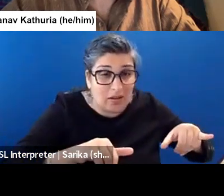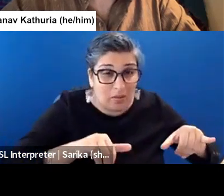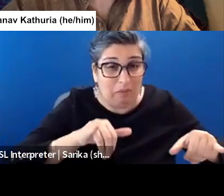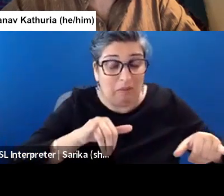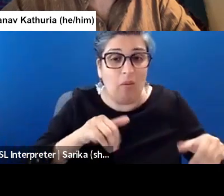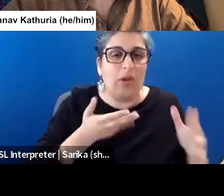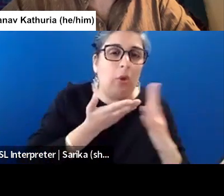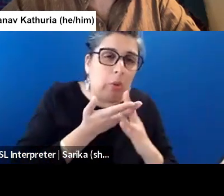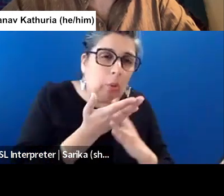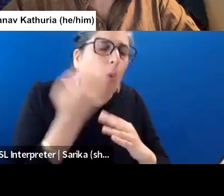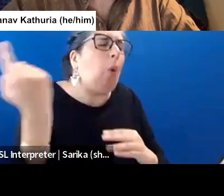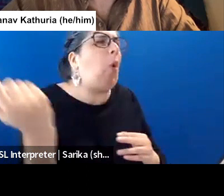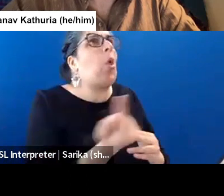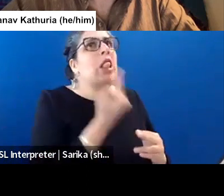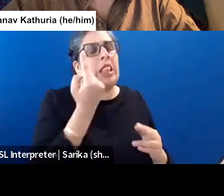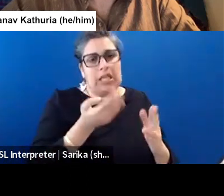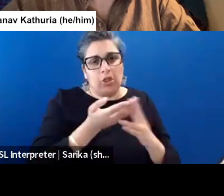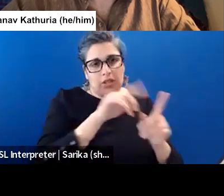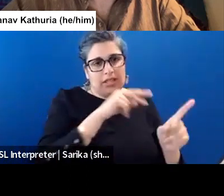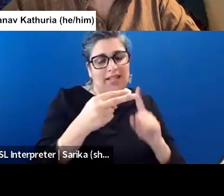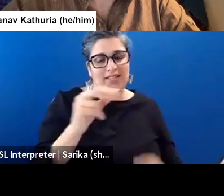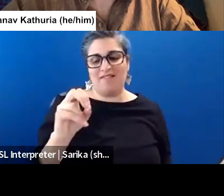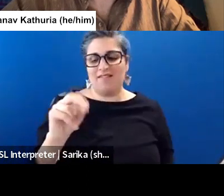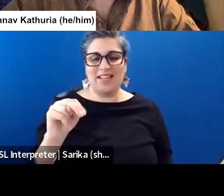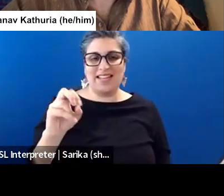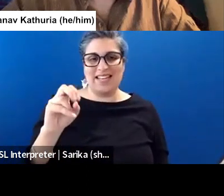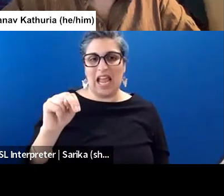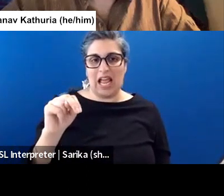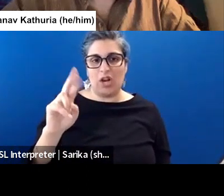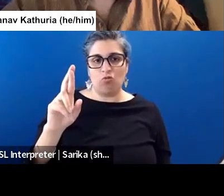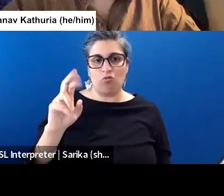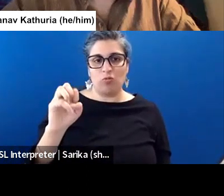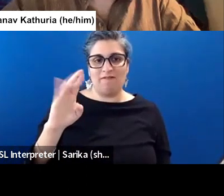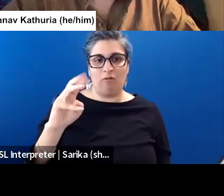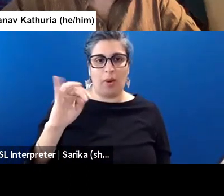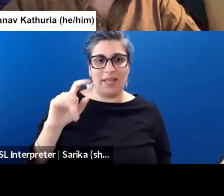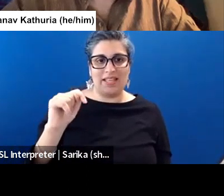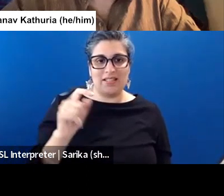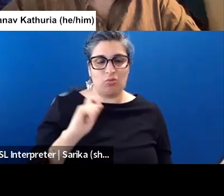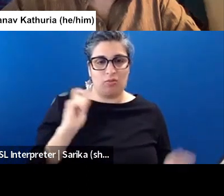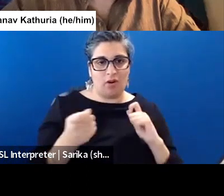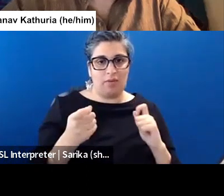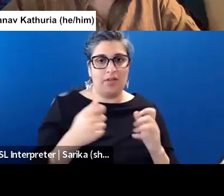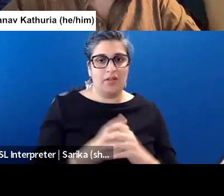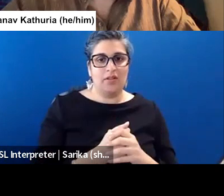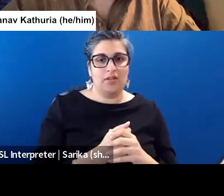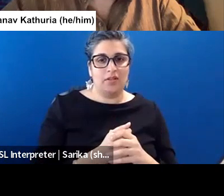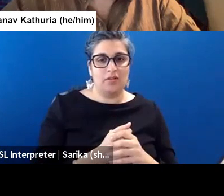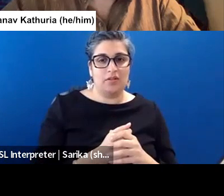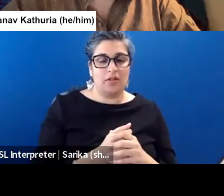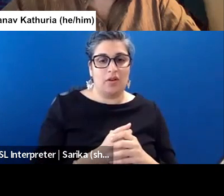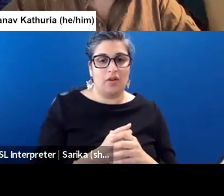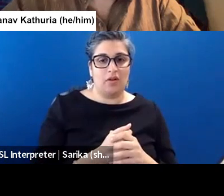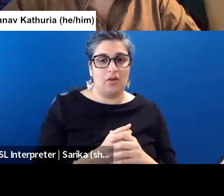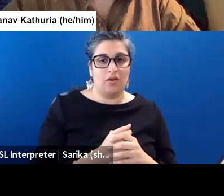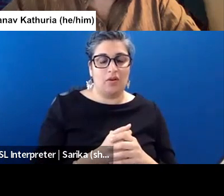only through the lens of non-reformist reform. So the First Step Act, in addition to it being a carceral capitalist bill, it also left